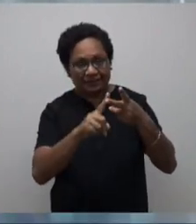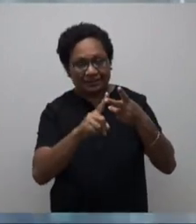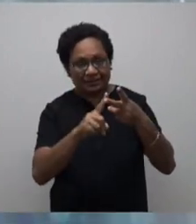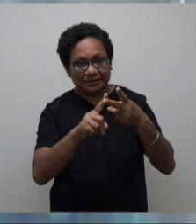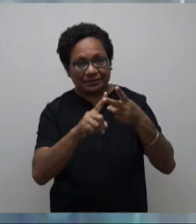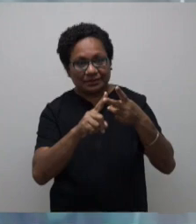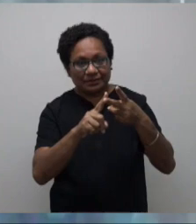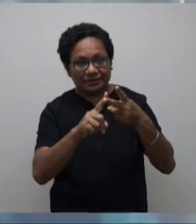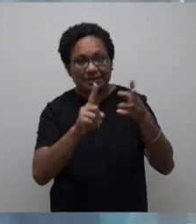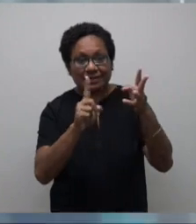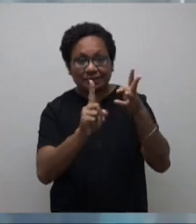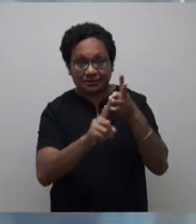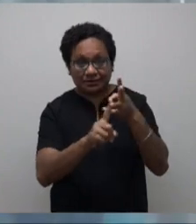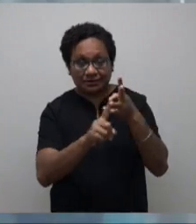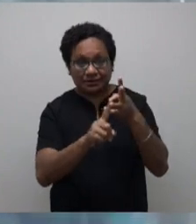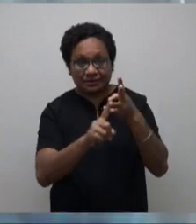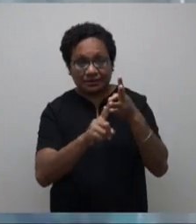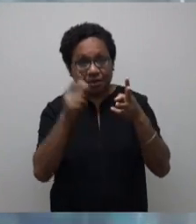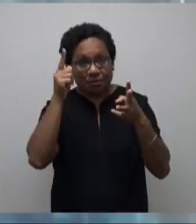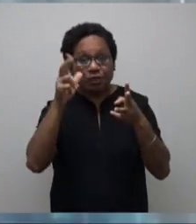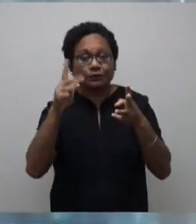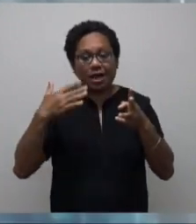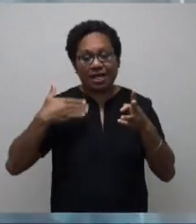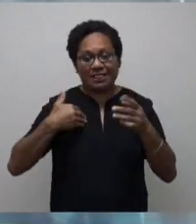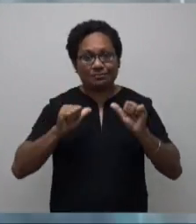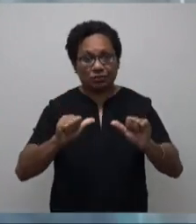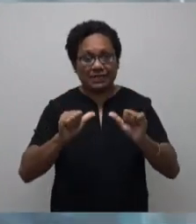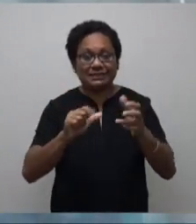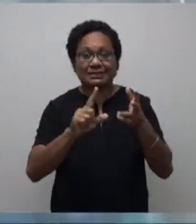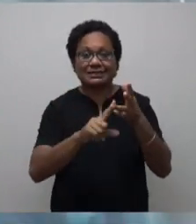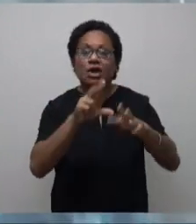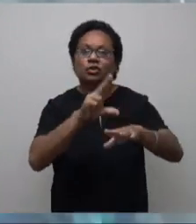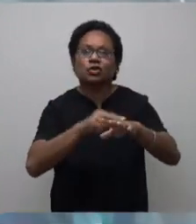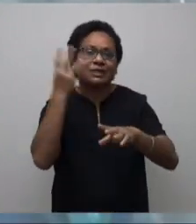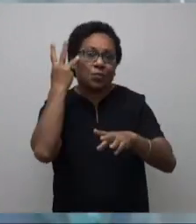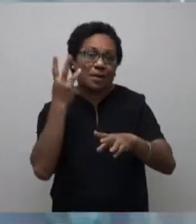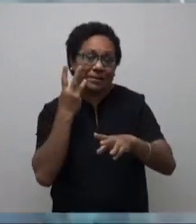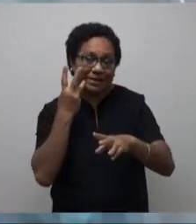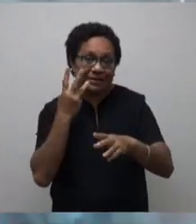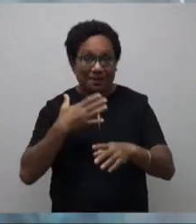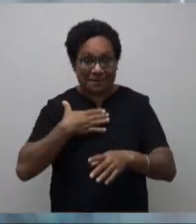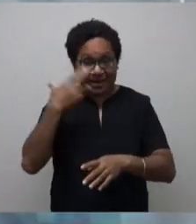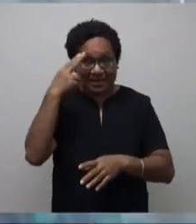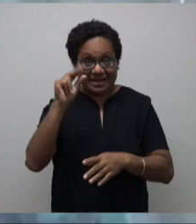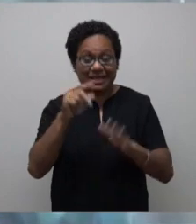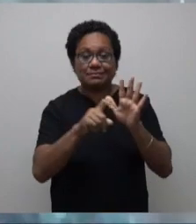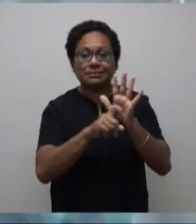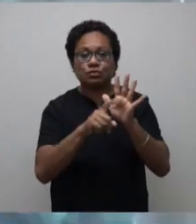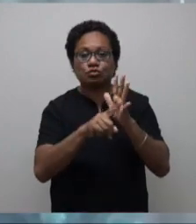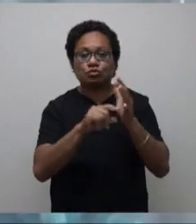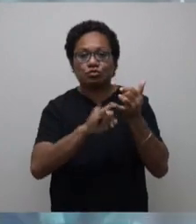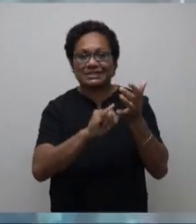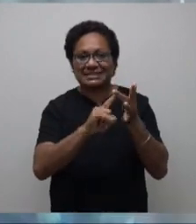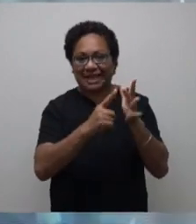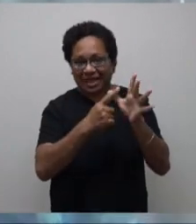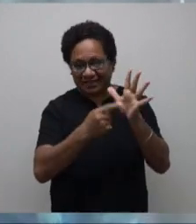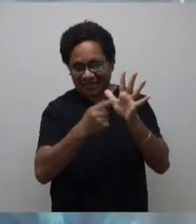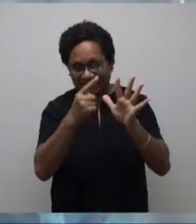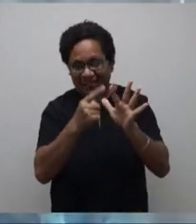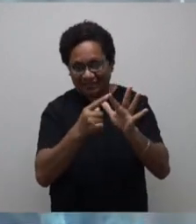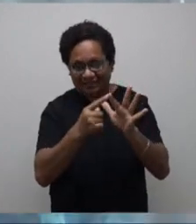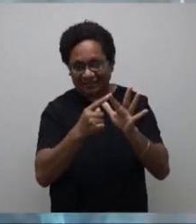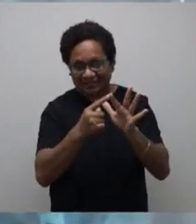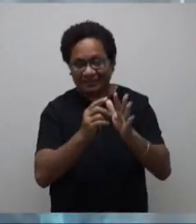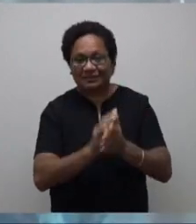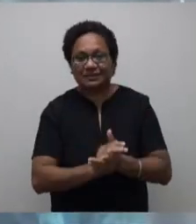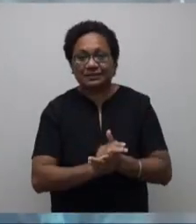Health Protection, Dr. Alicia Shaukan. My name is Rusiati Valelevu, and this